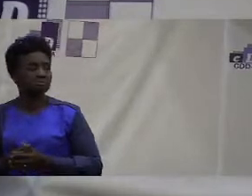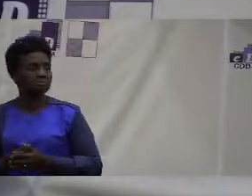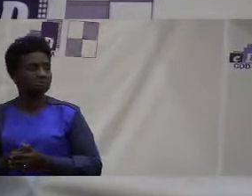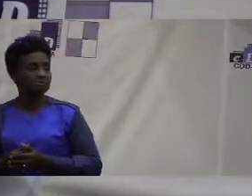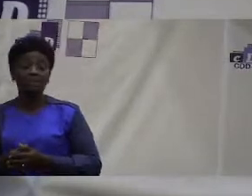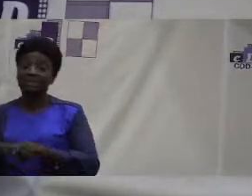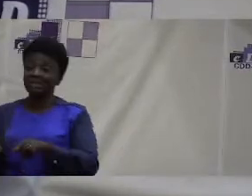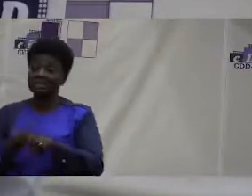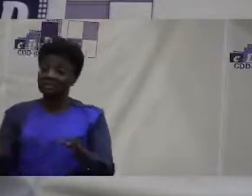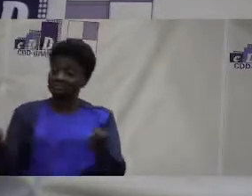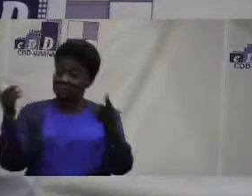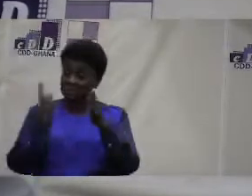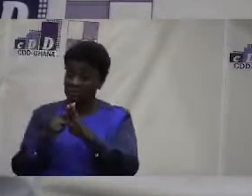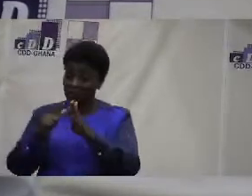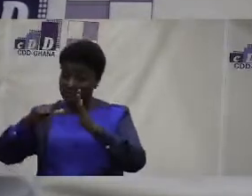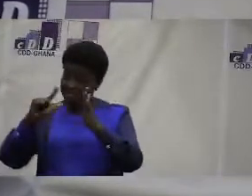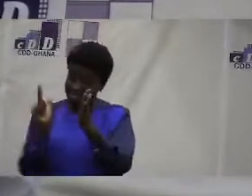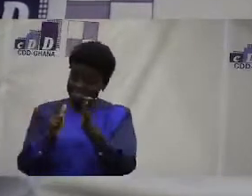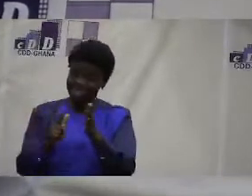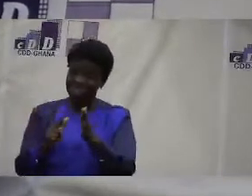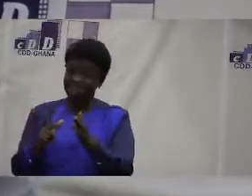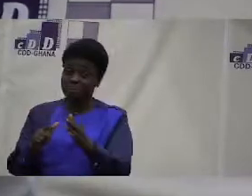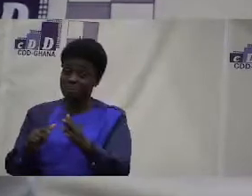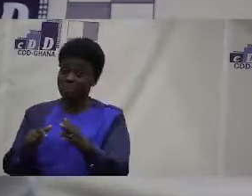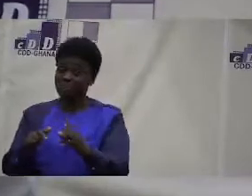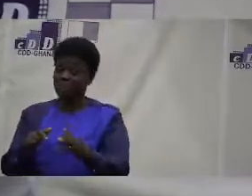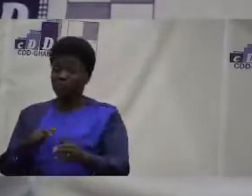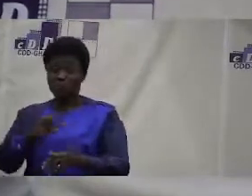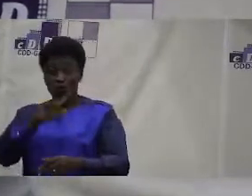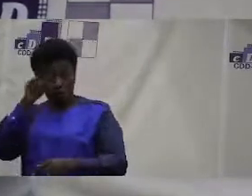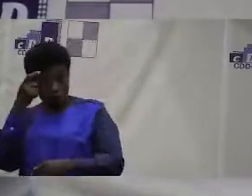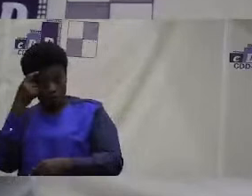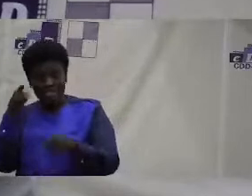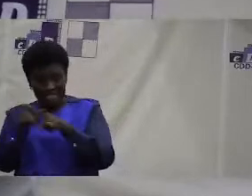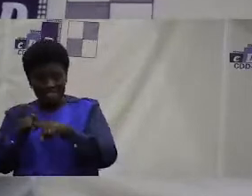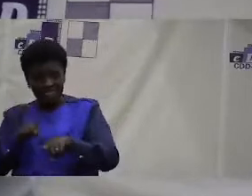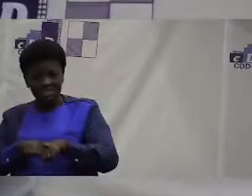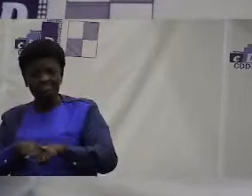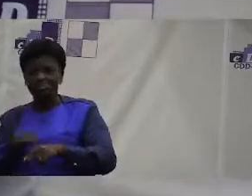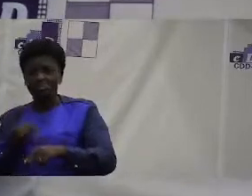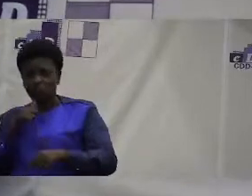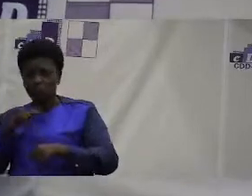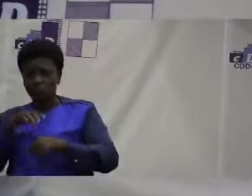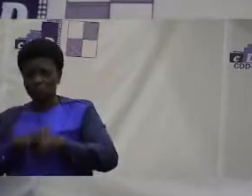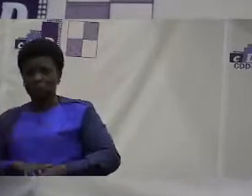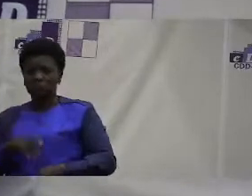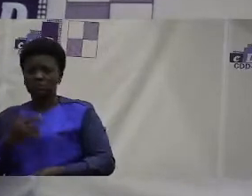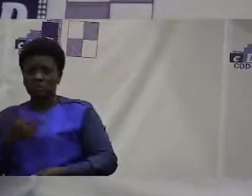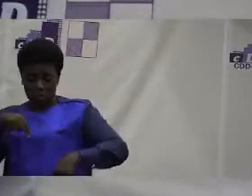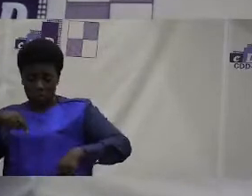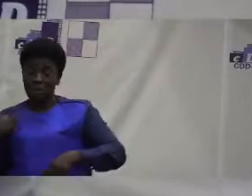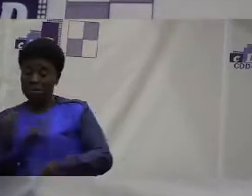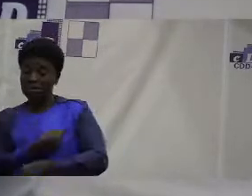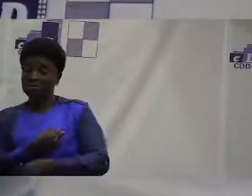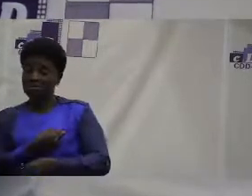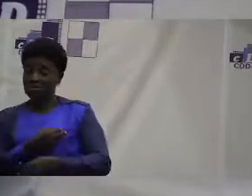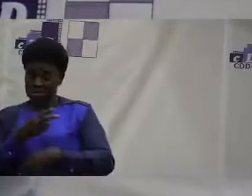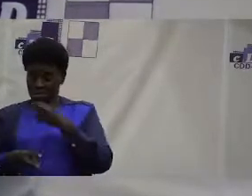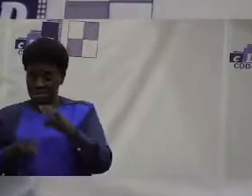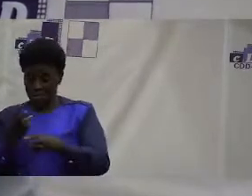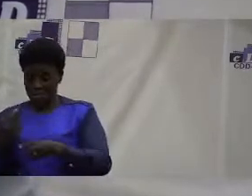it's delegitimizing government, it's also delegitimizing us and the work that we actually do. It's being used